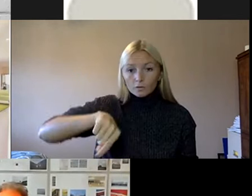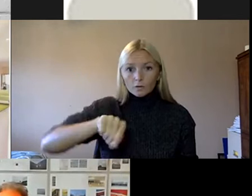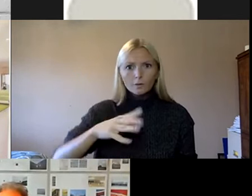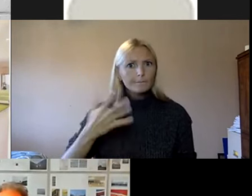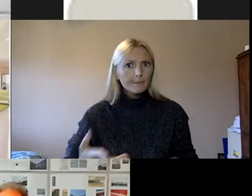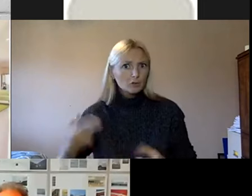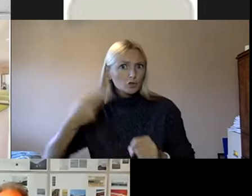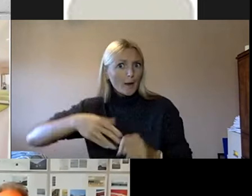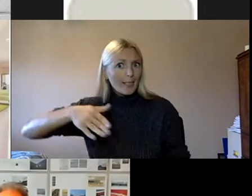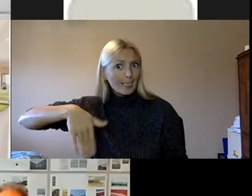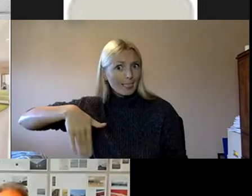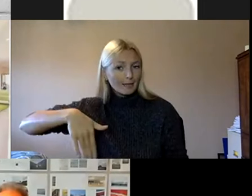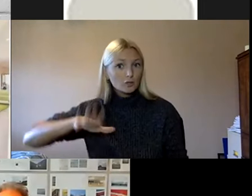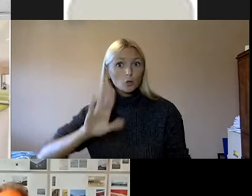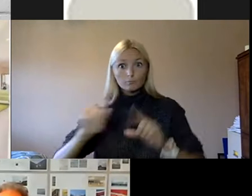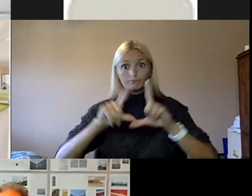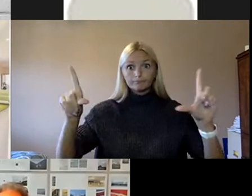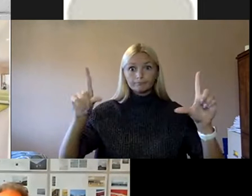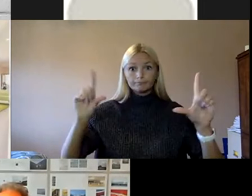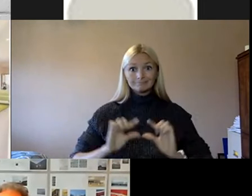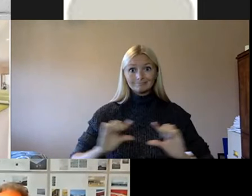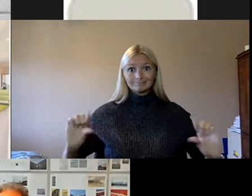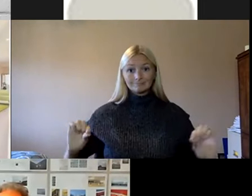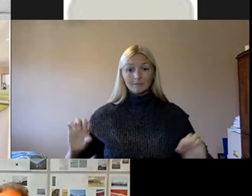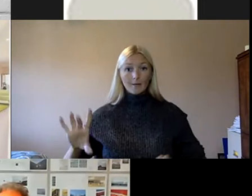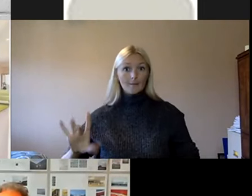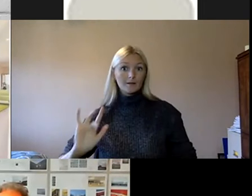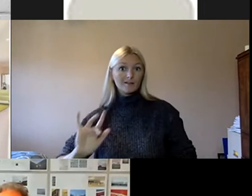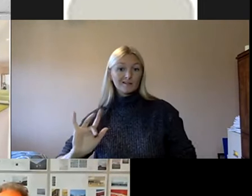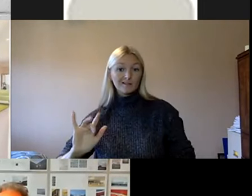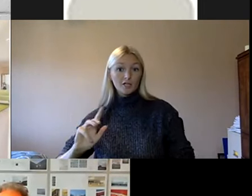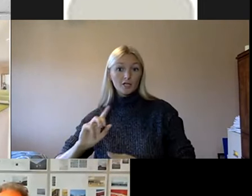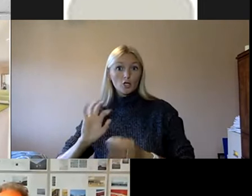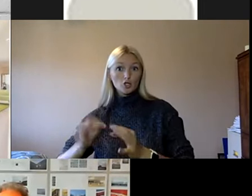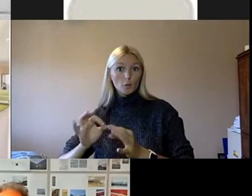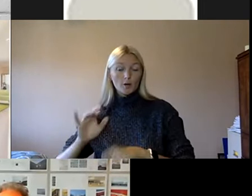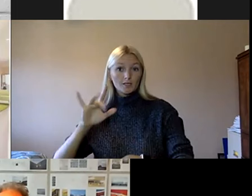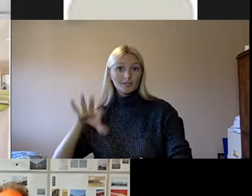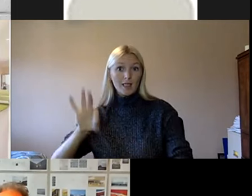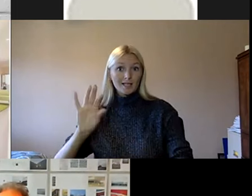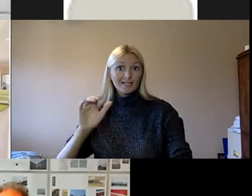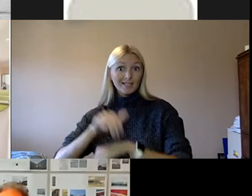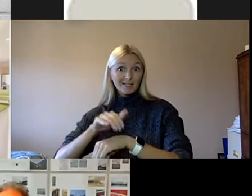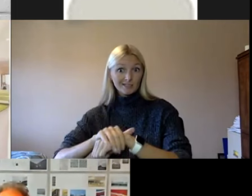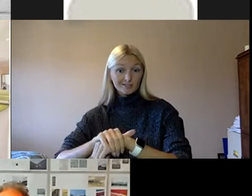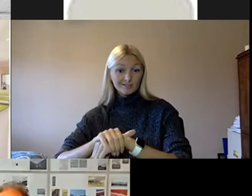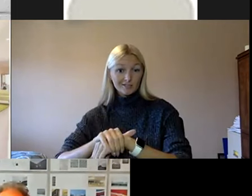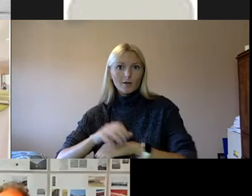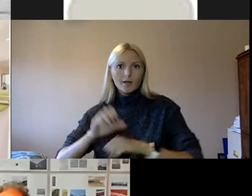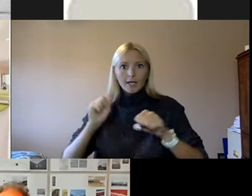late, please go to the bottom of your screen, select English, so you will hear the interpreter,